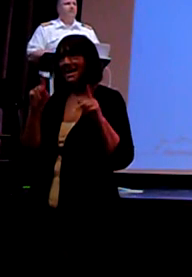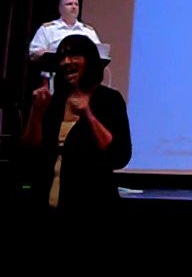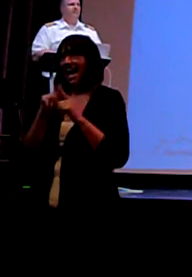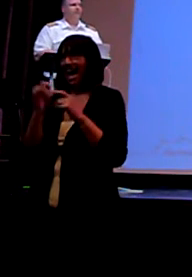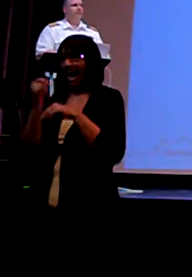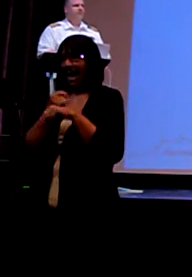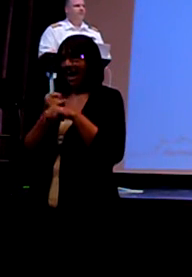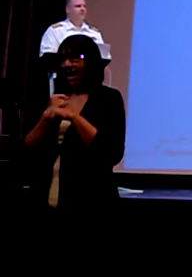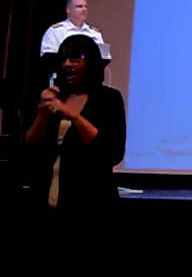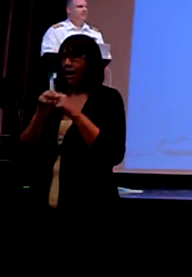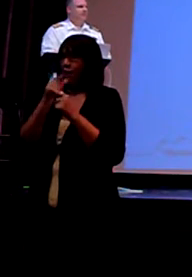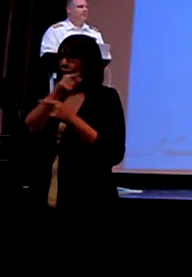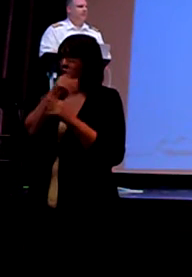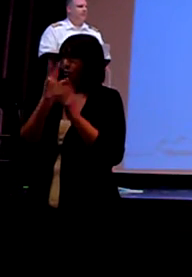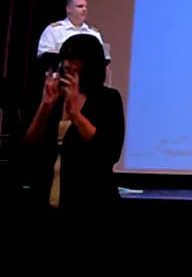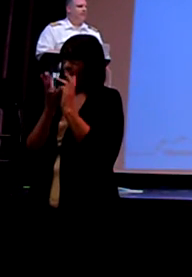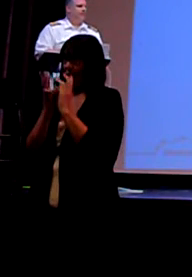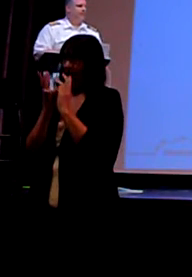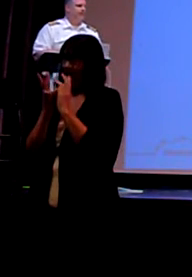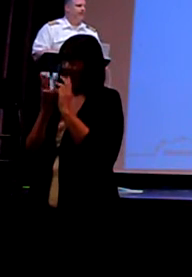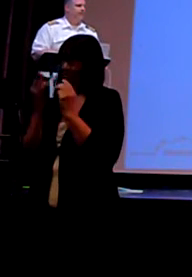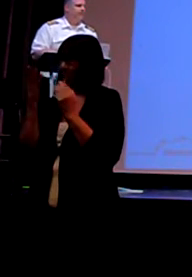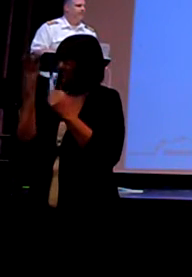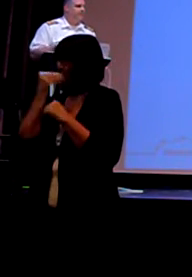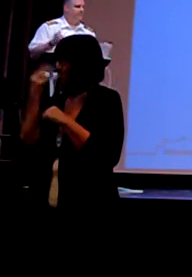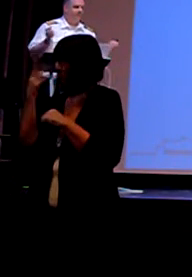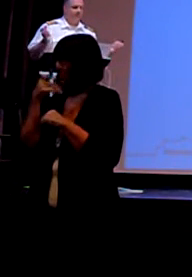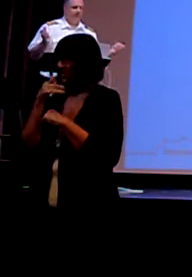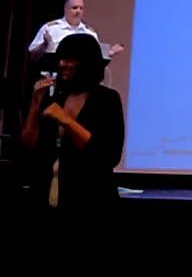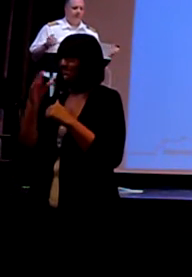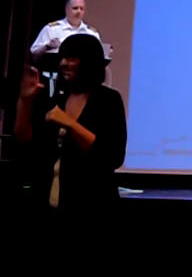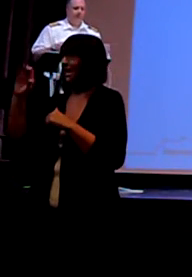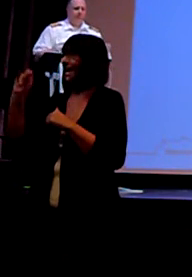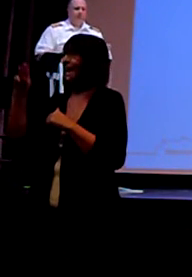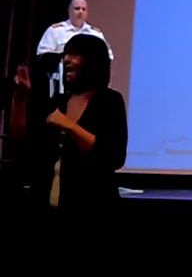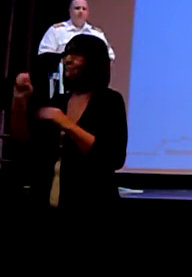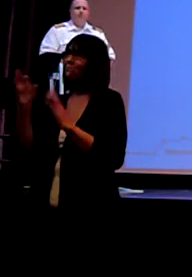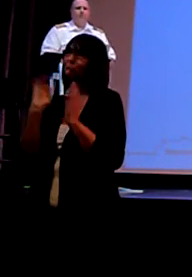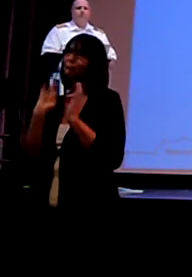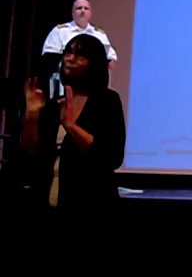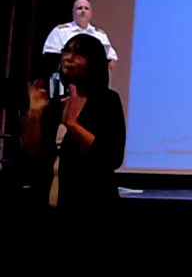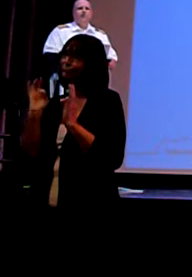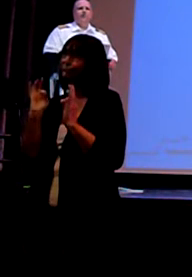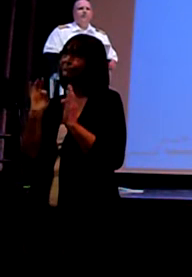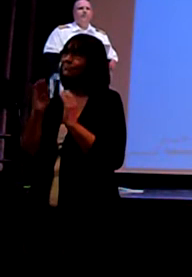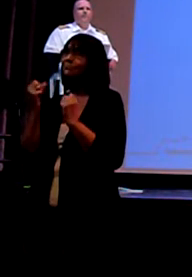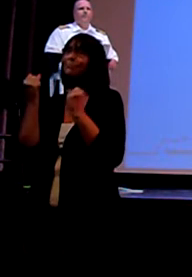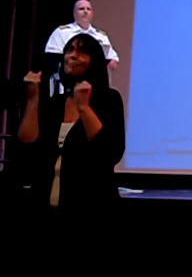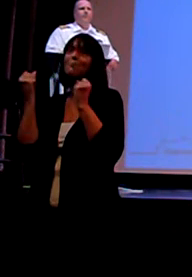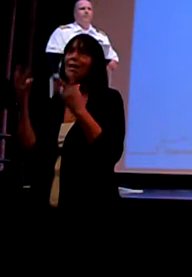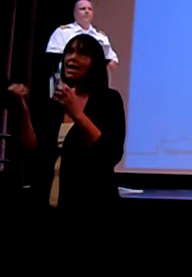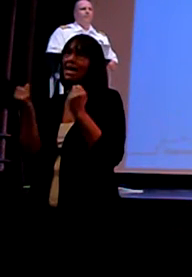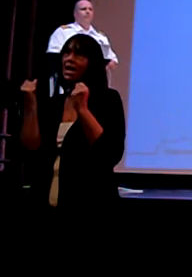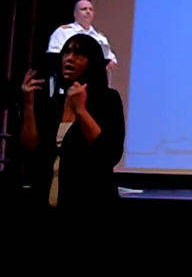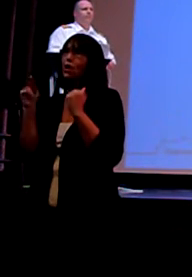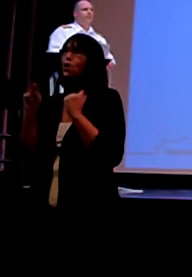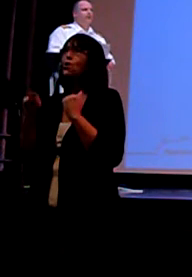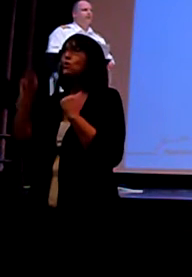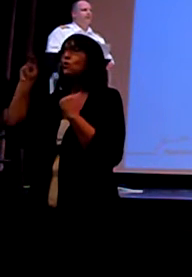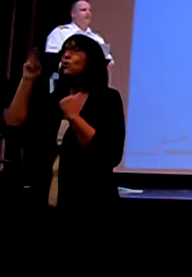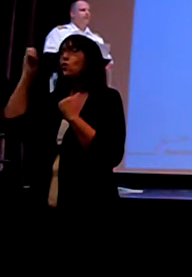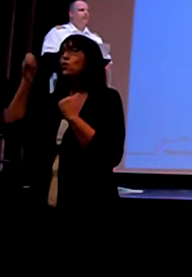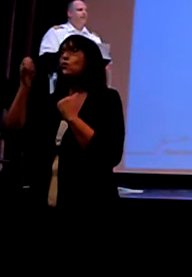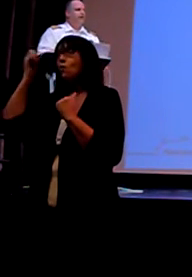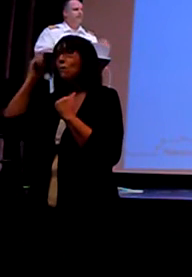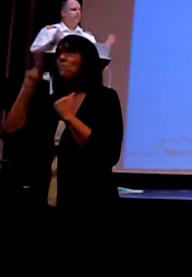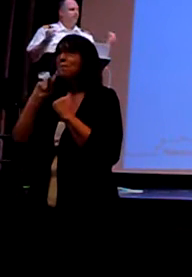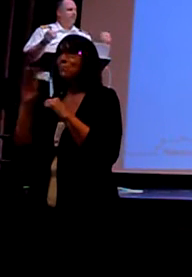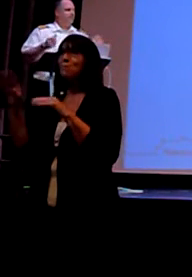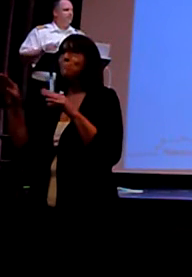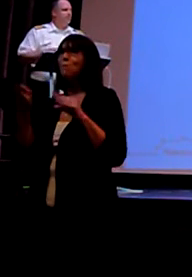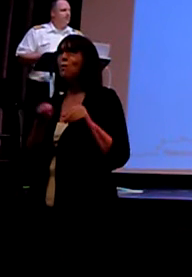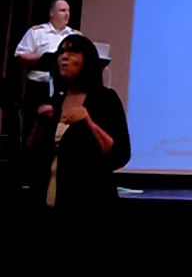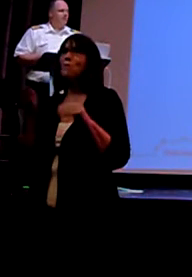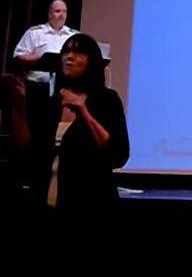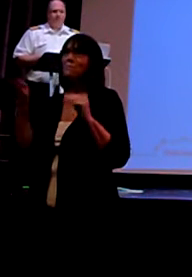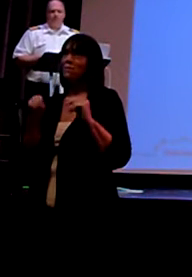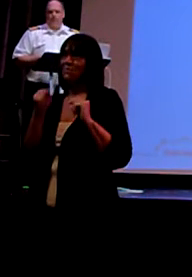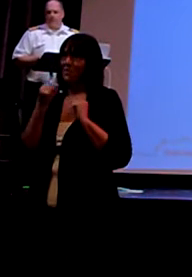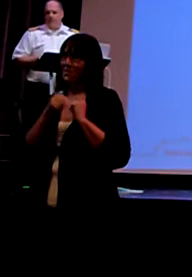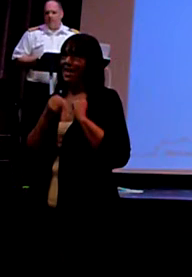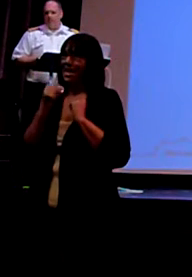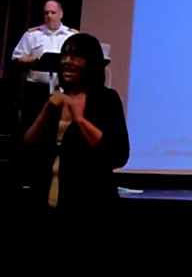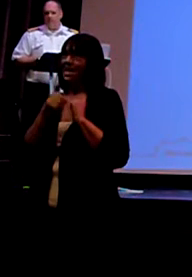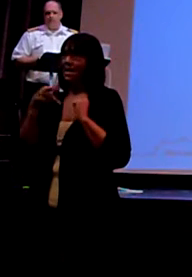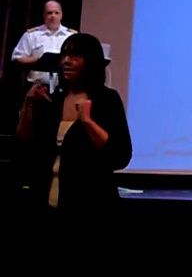live there. The weather is great and the climate is fantastic. So there are a lot of Northern European people that move